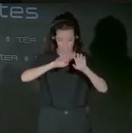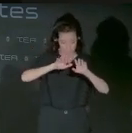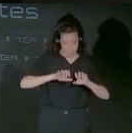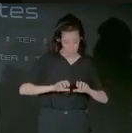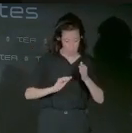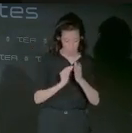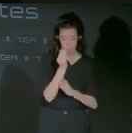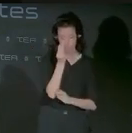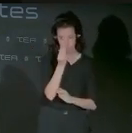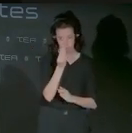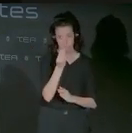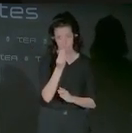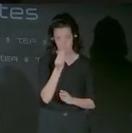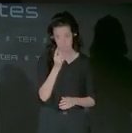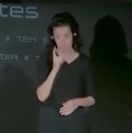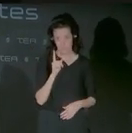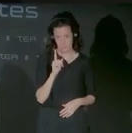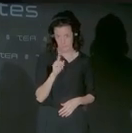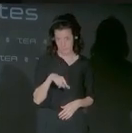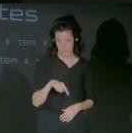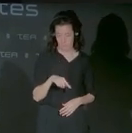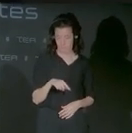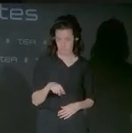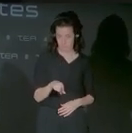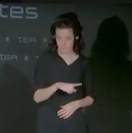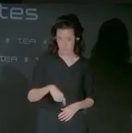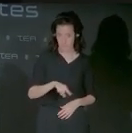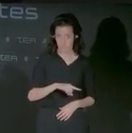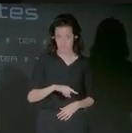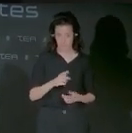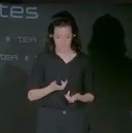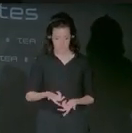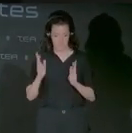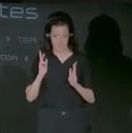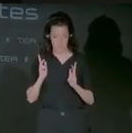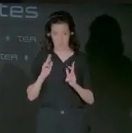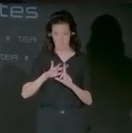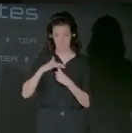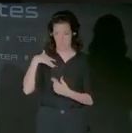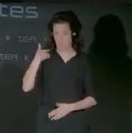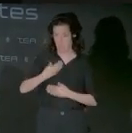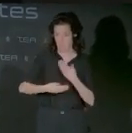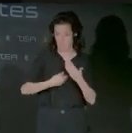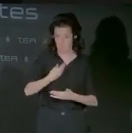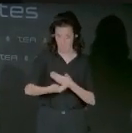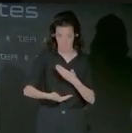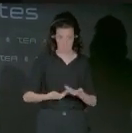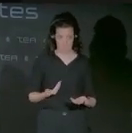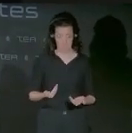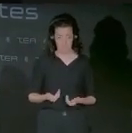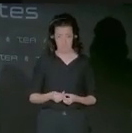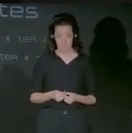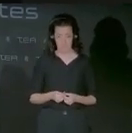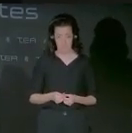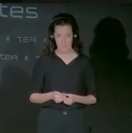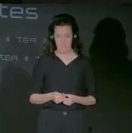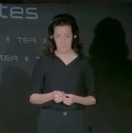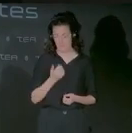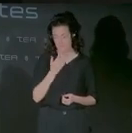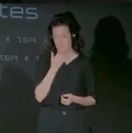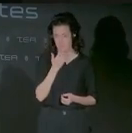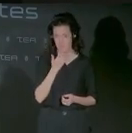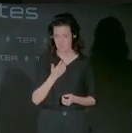all happen and make things possible. And like from the top of my head, like issues like if we have this platform, let's say,